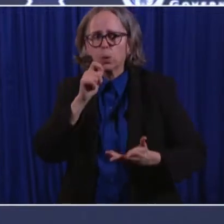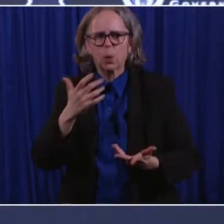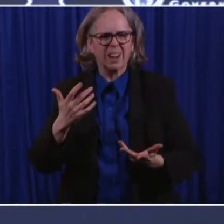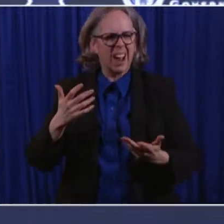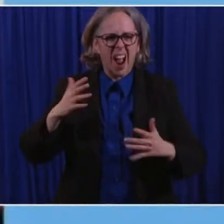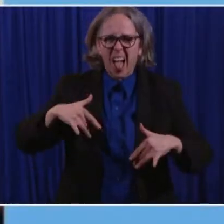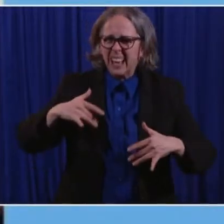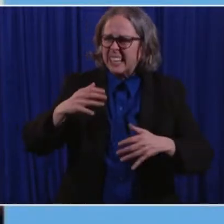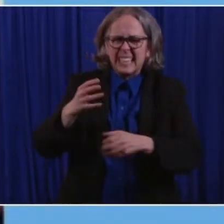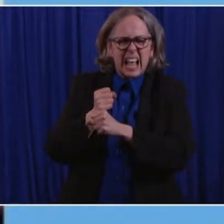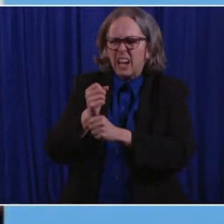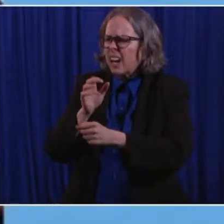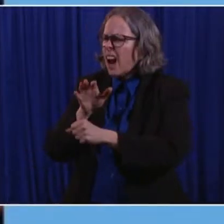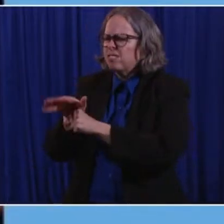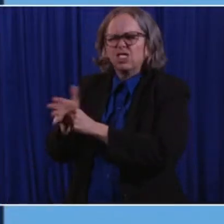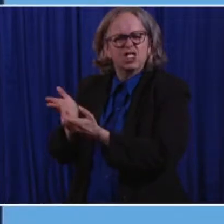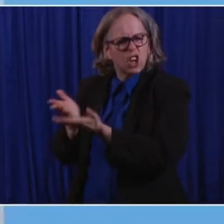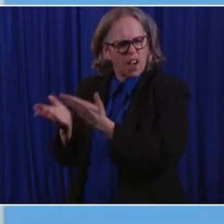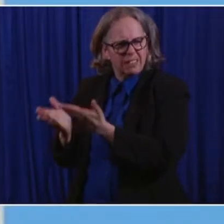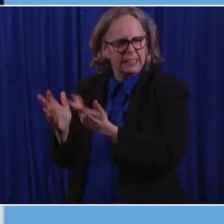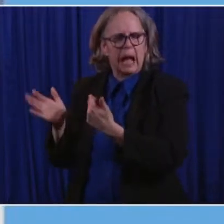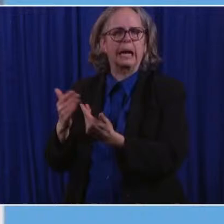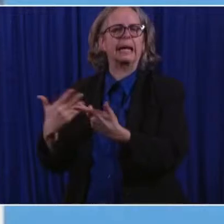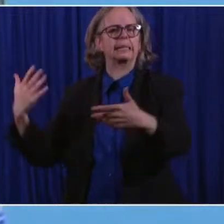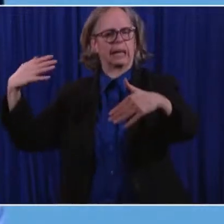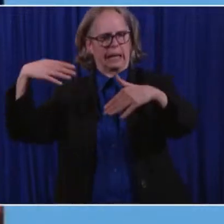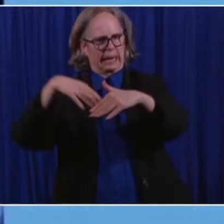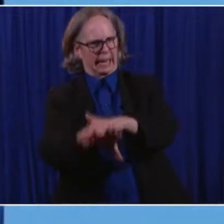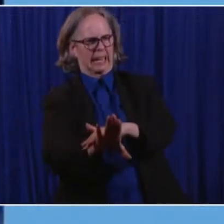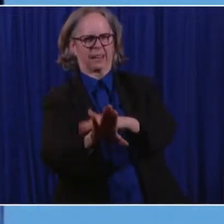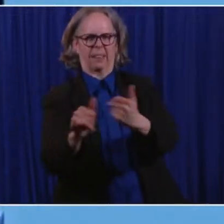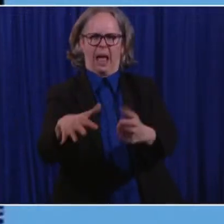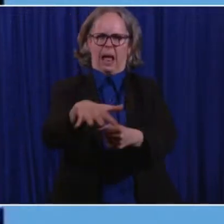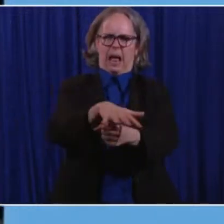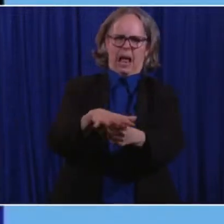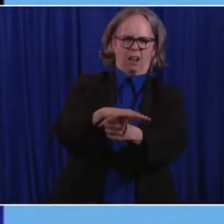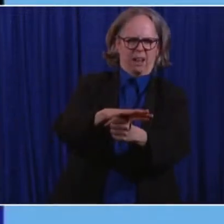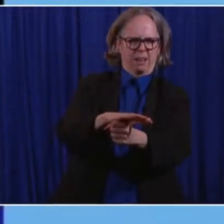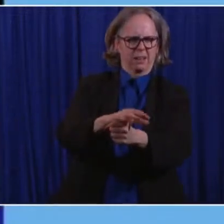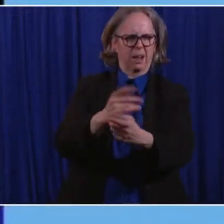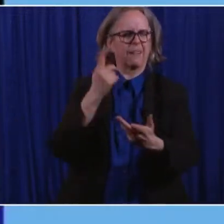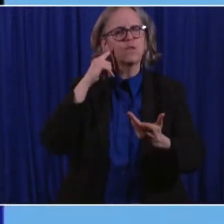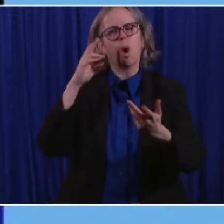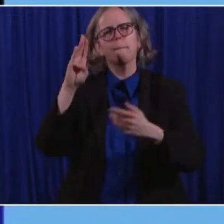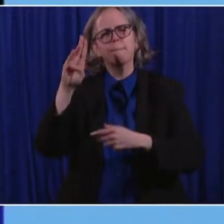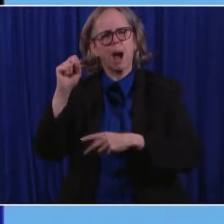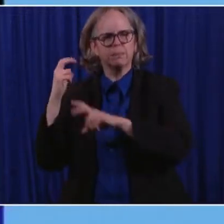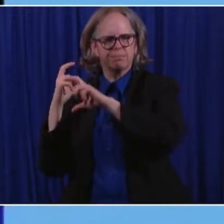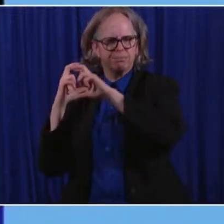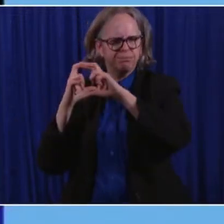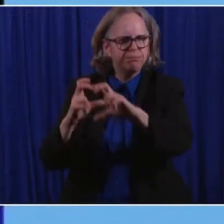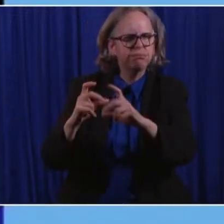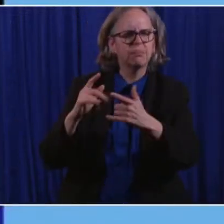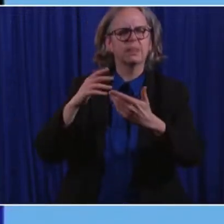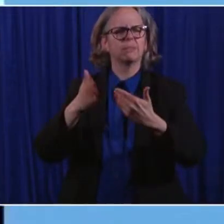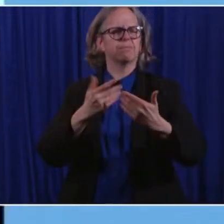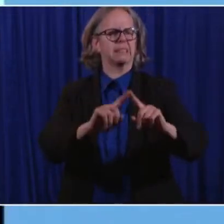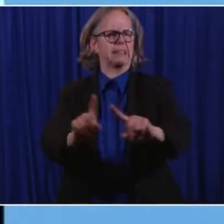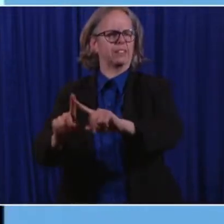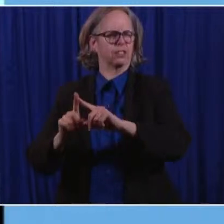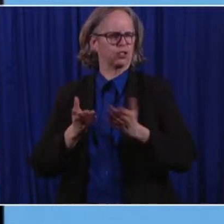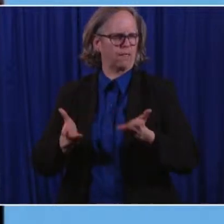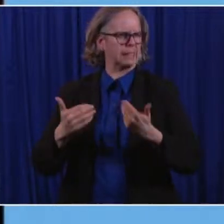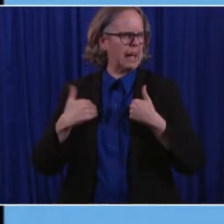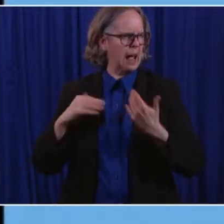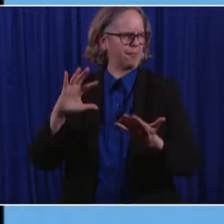to mass transit options. All the doses for the clinic were initially reserved for the federal